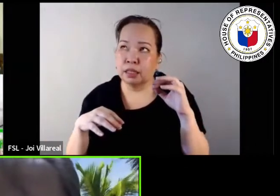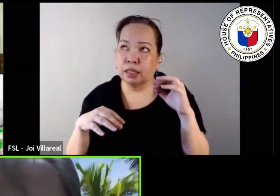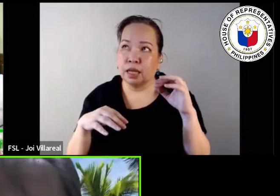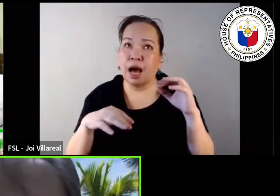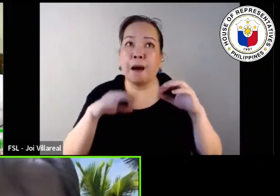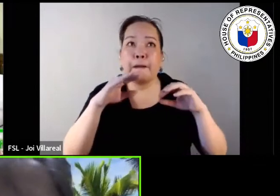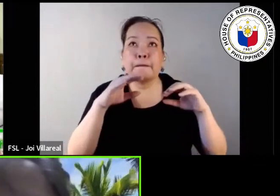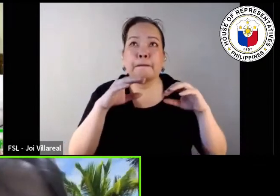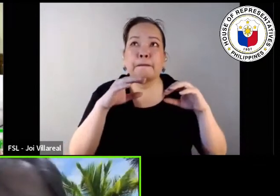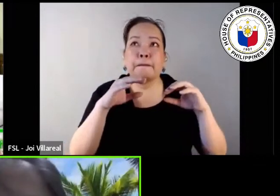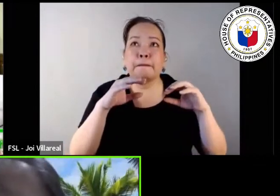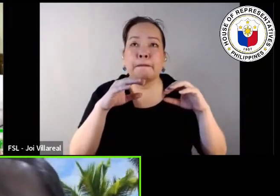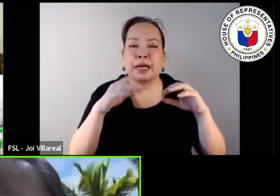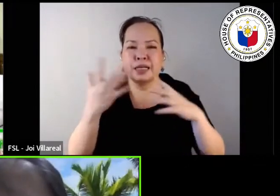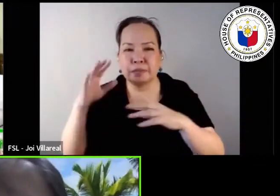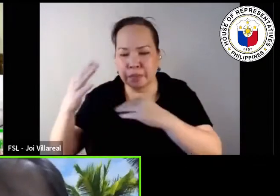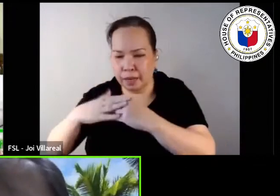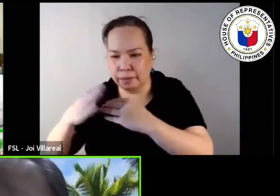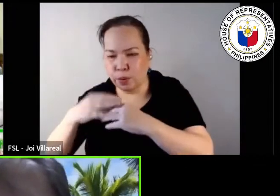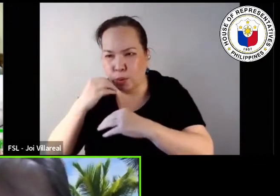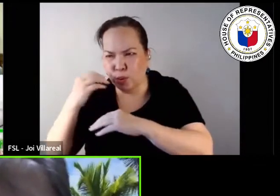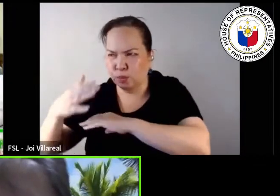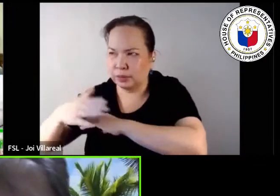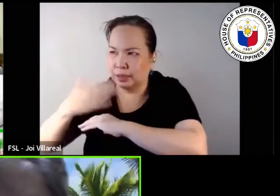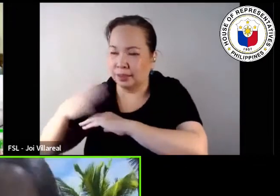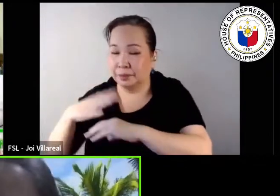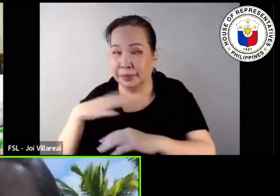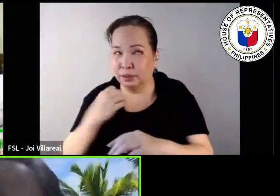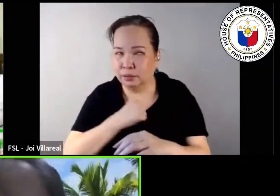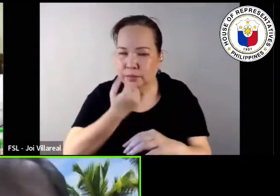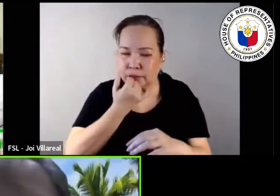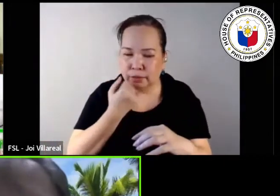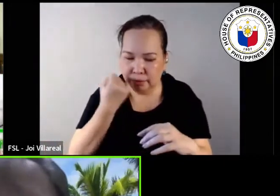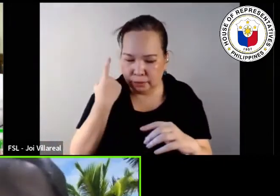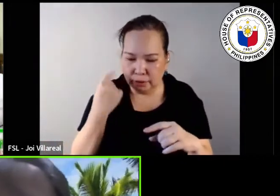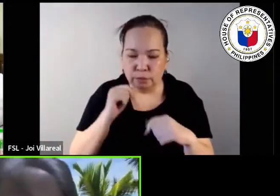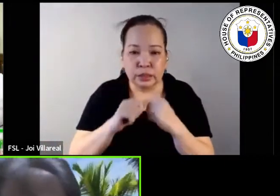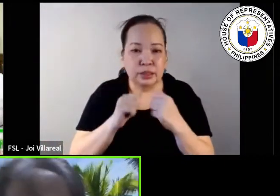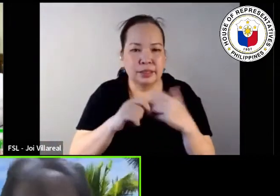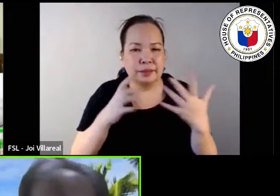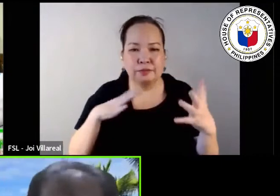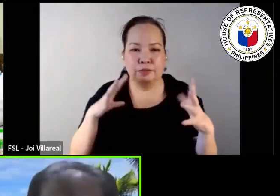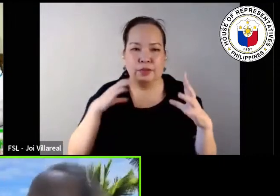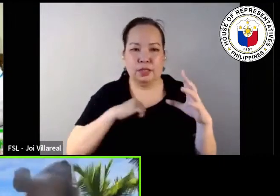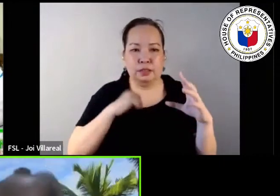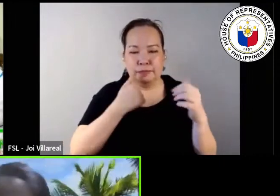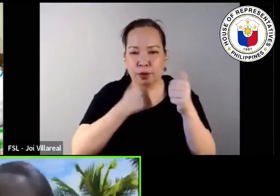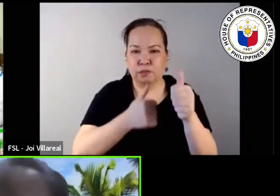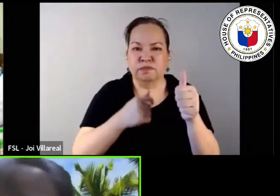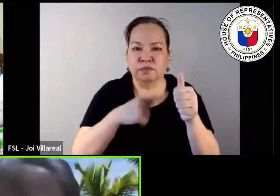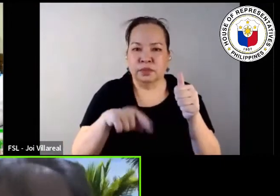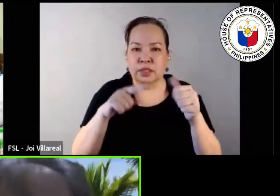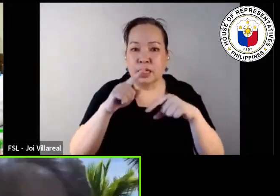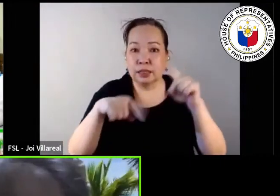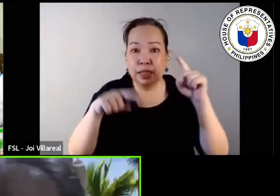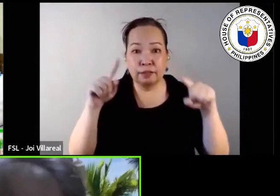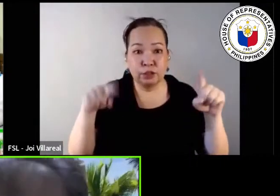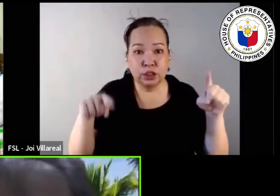communities. Kaya yung sinasabi pong diversity, lalong-lalo na dun sa